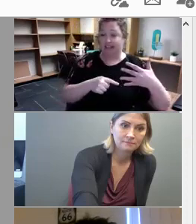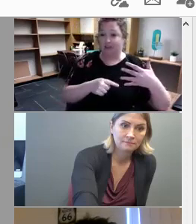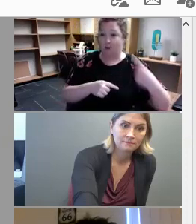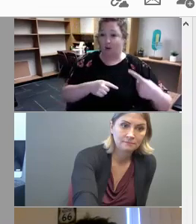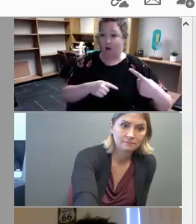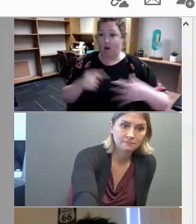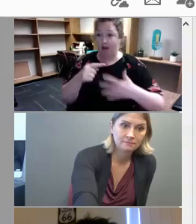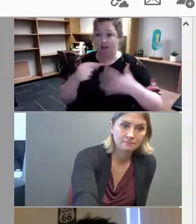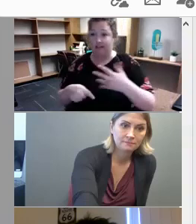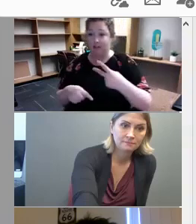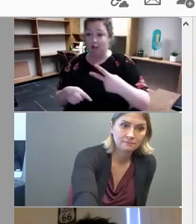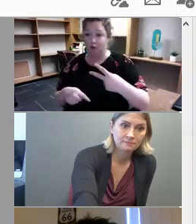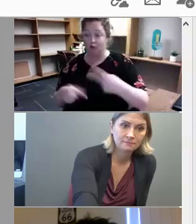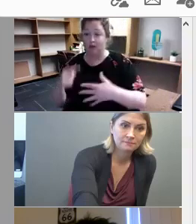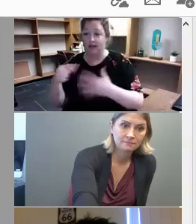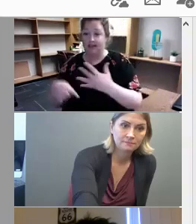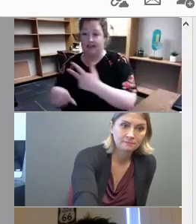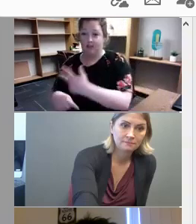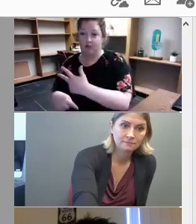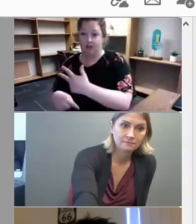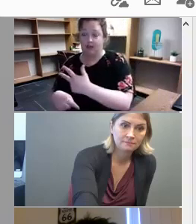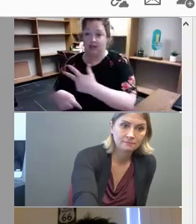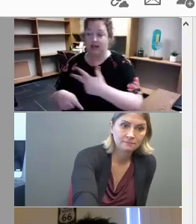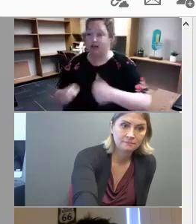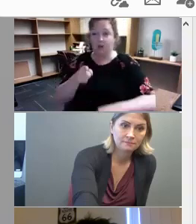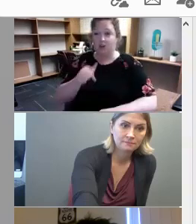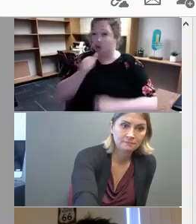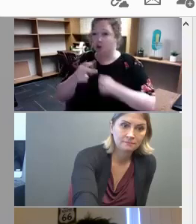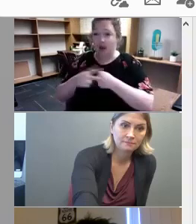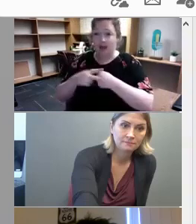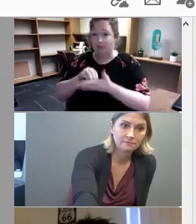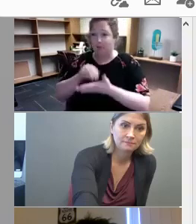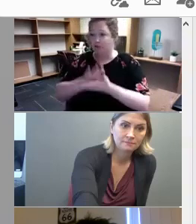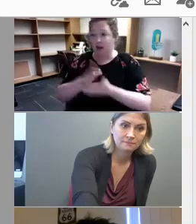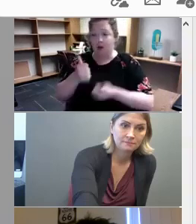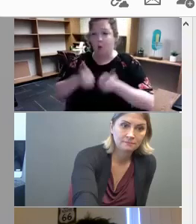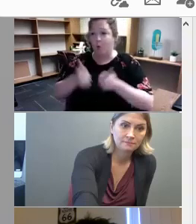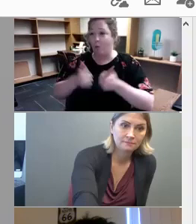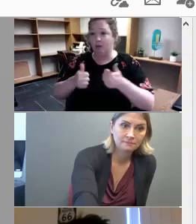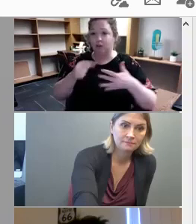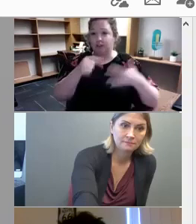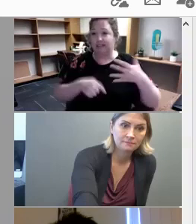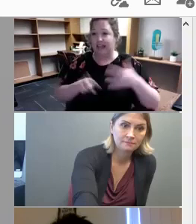is assigned to? You don't know, you're not keeping track of which set U is assigned to, are you?